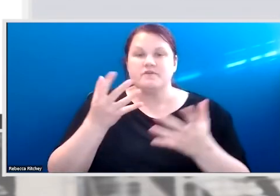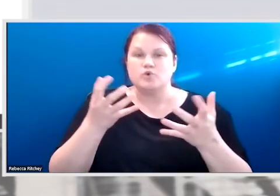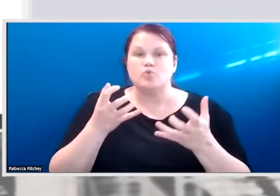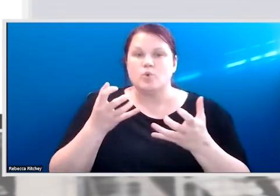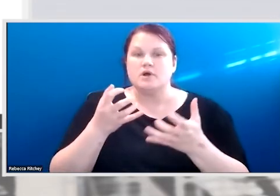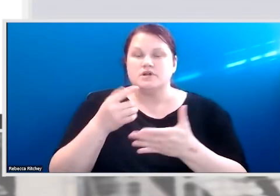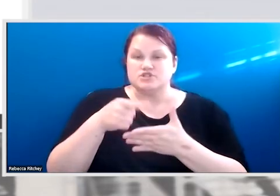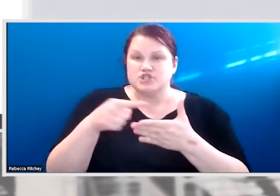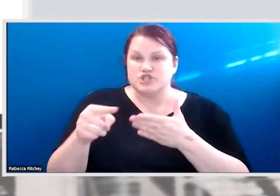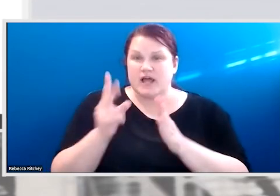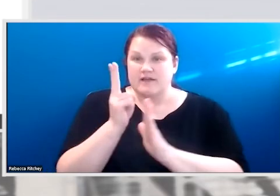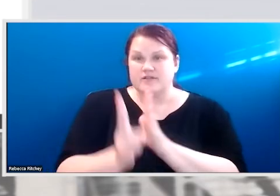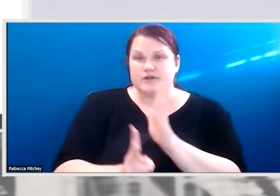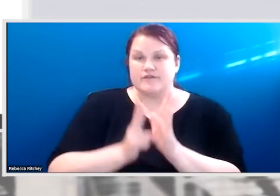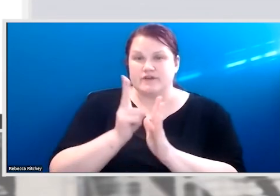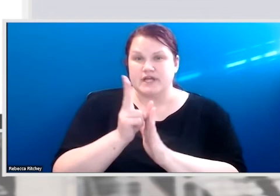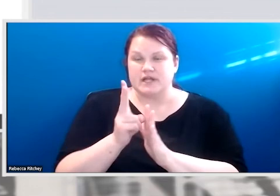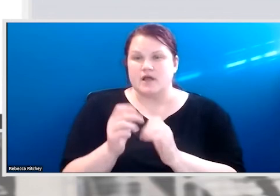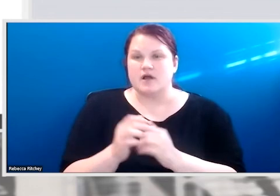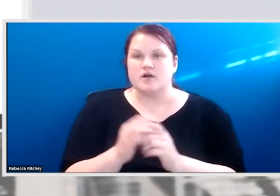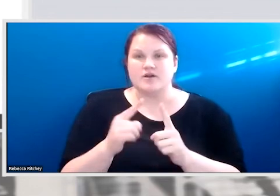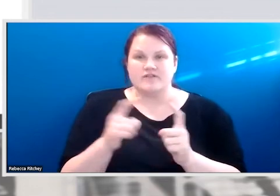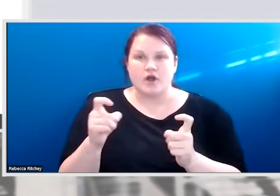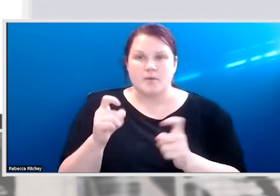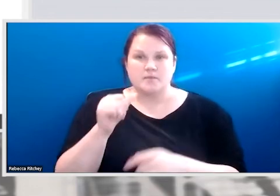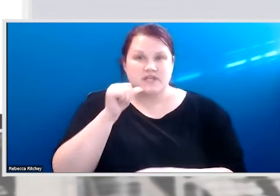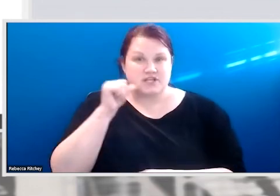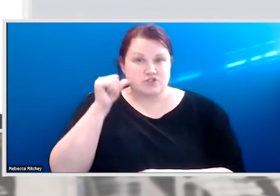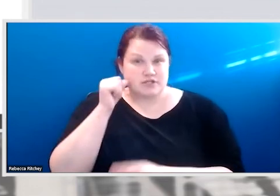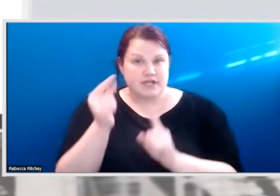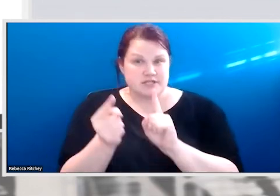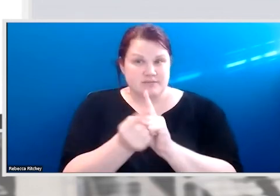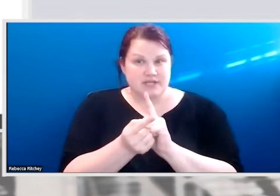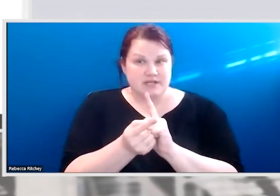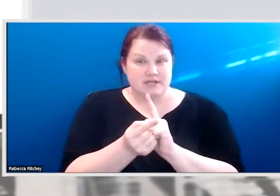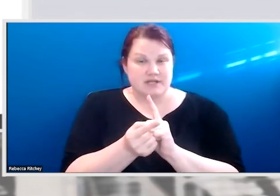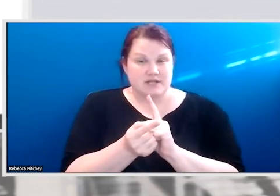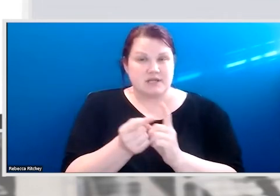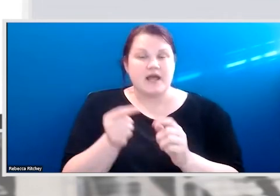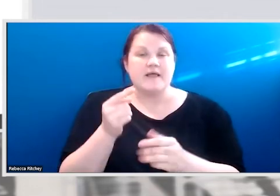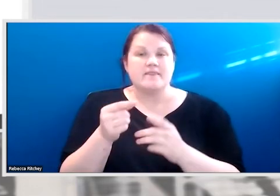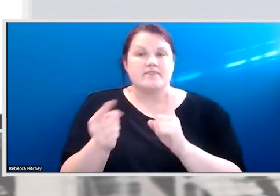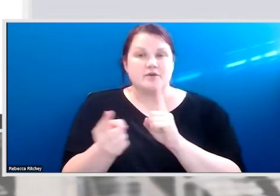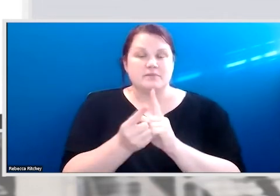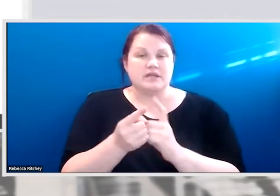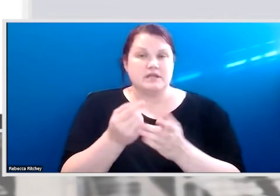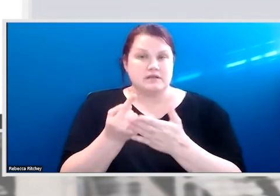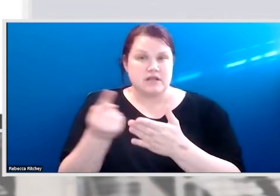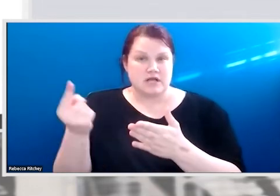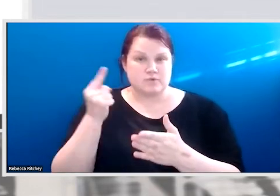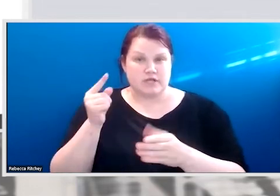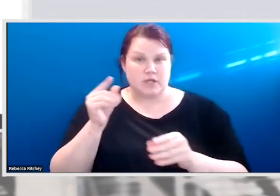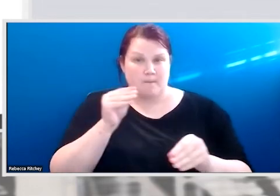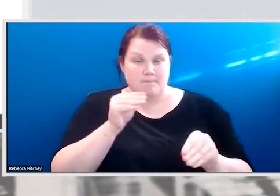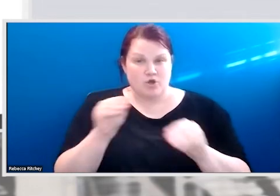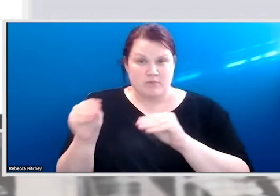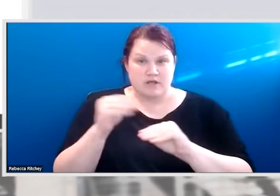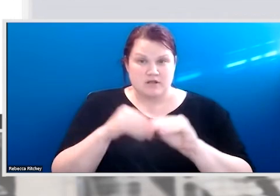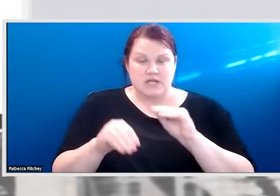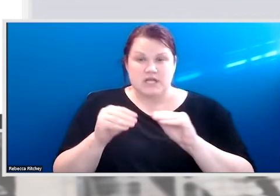out the video for yesterday's meeting and then the meeting last week on mobility. We'll be uploading those very